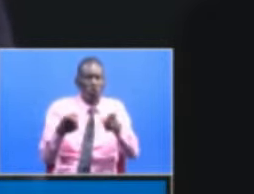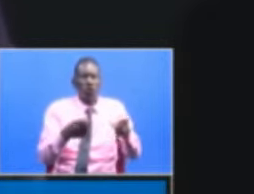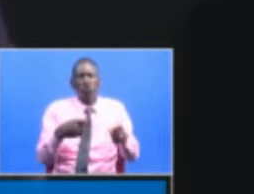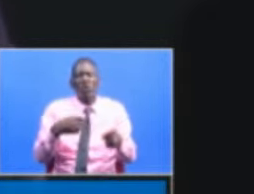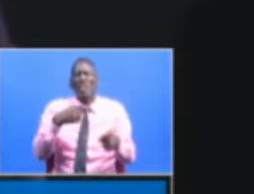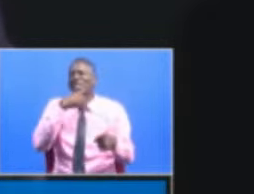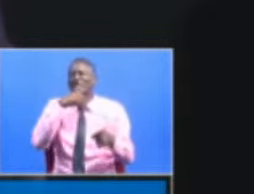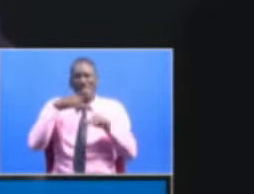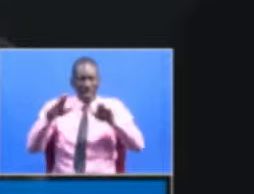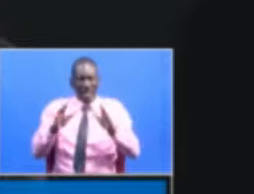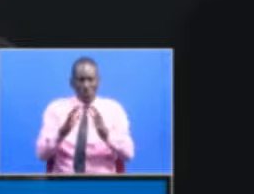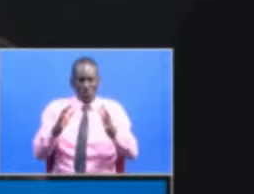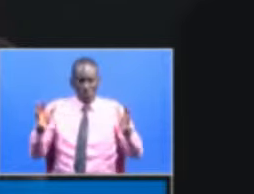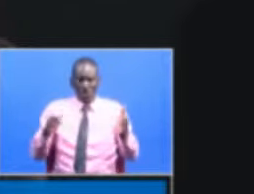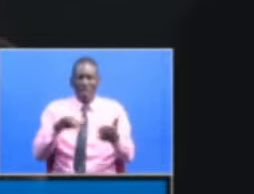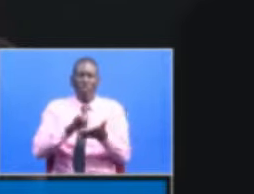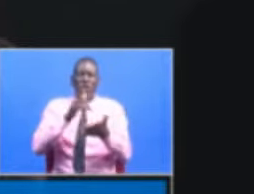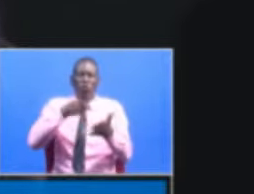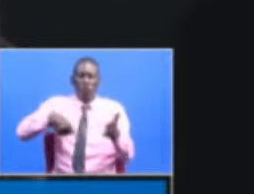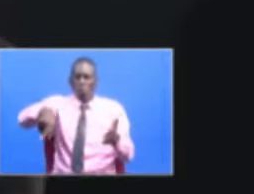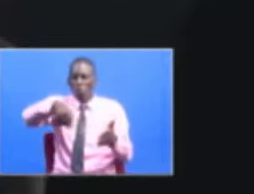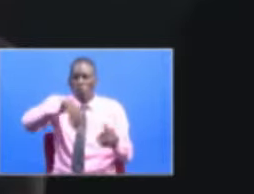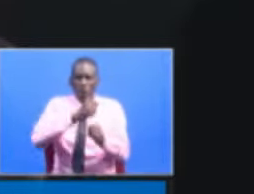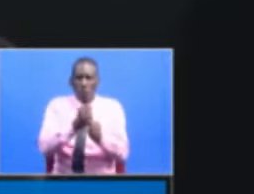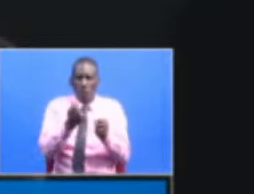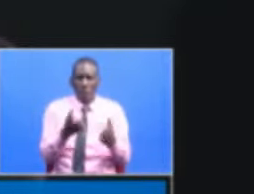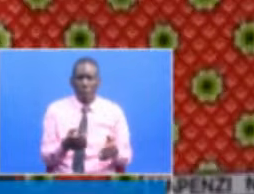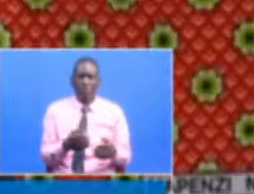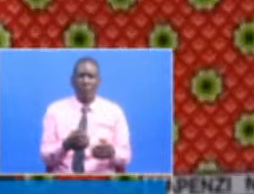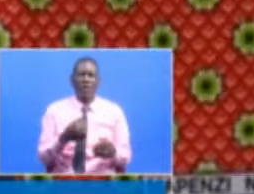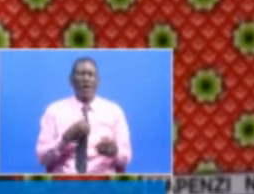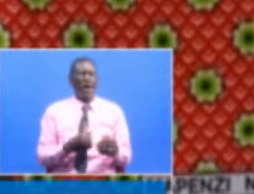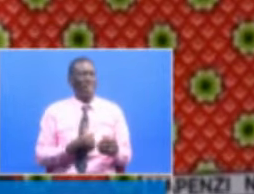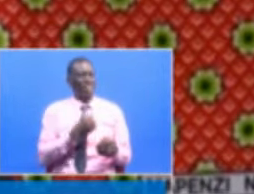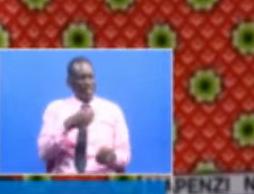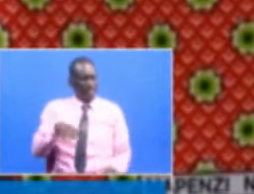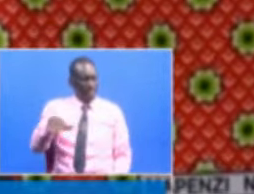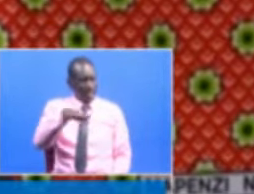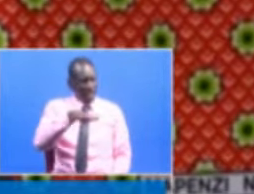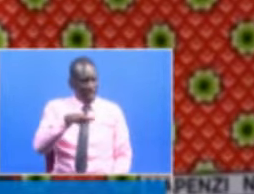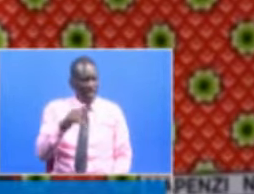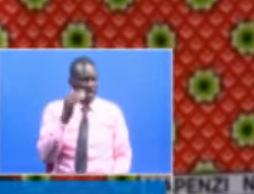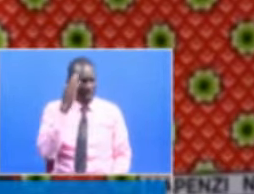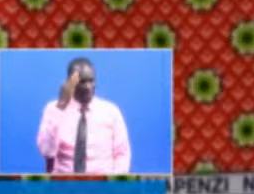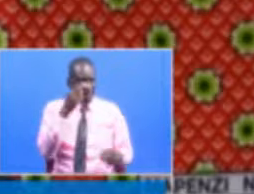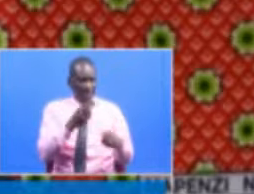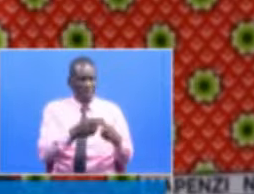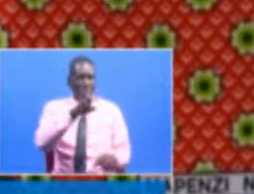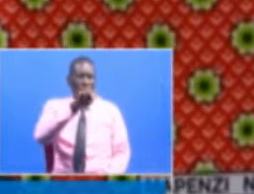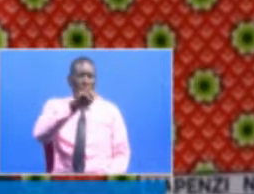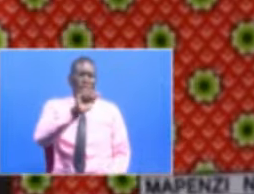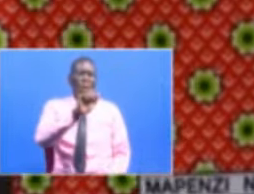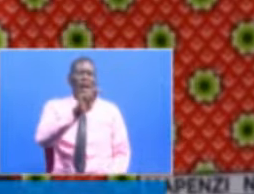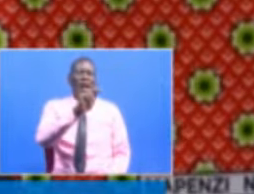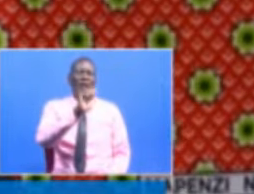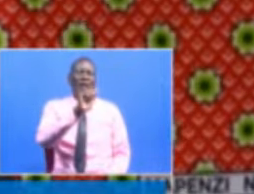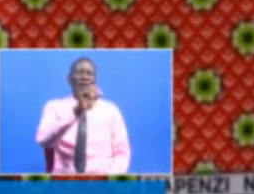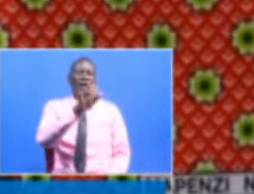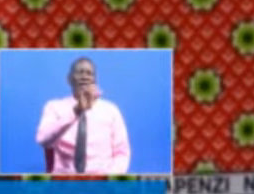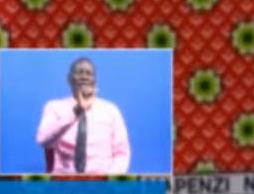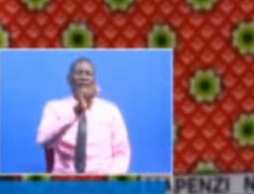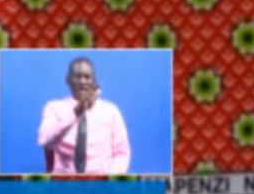actually expanding. So that's what we are doing currently. I visited a place, I think it's called Markadaka, once, and the